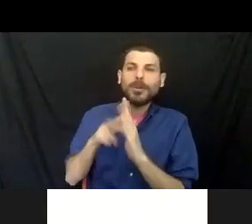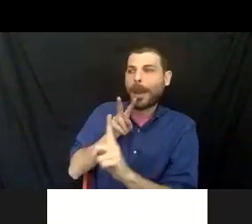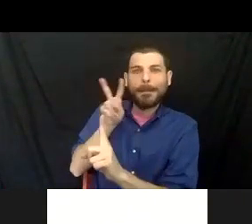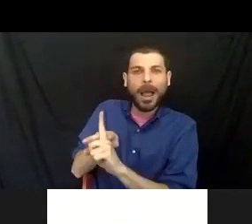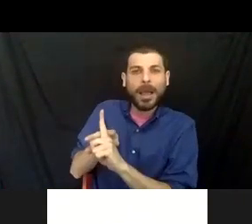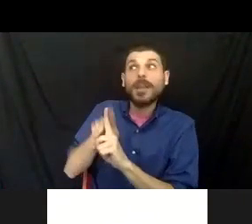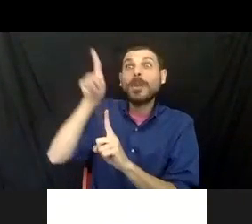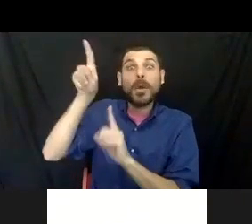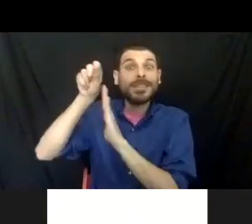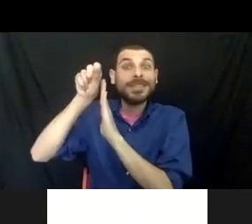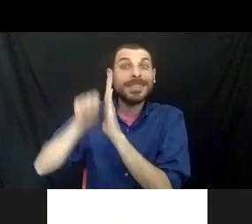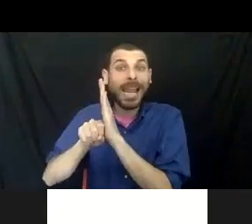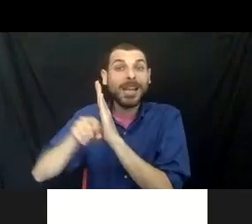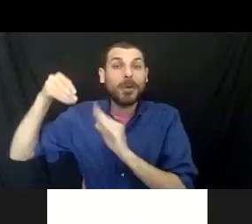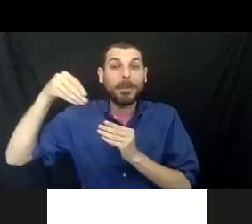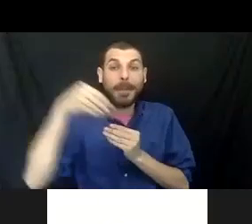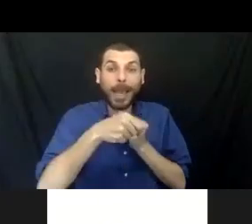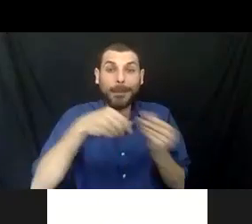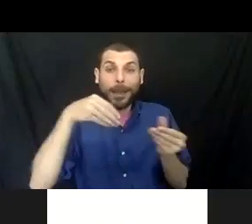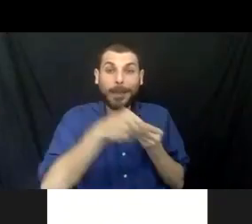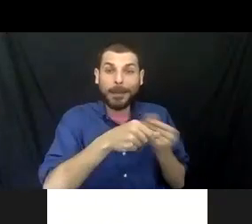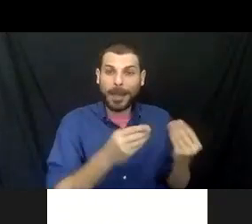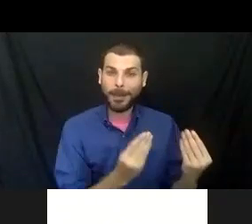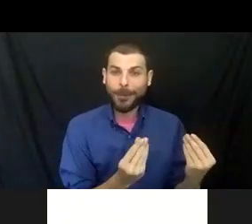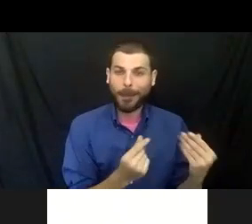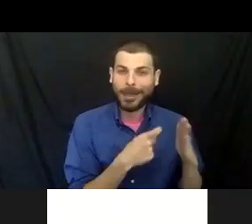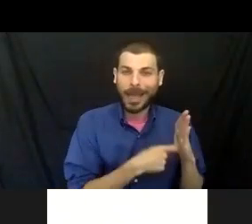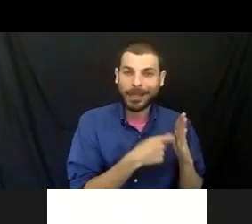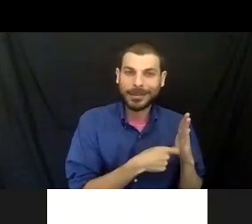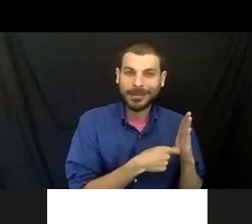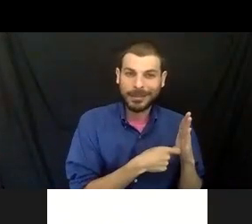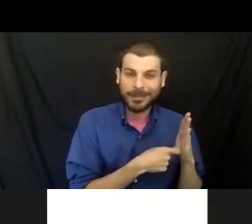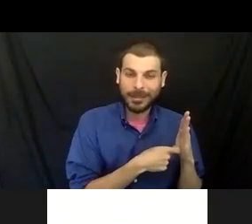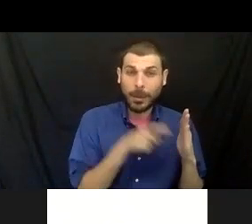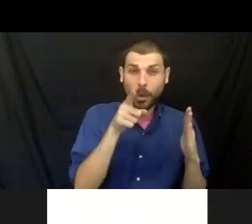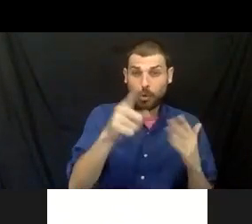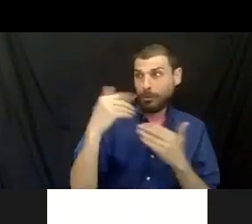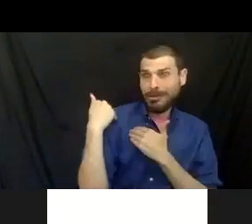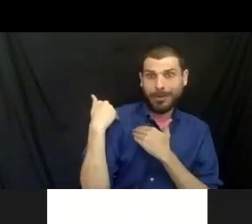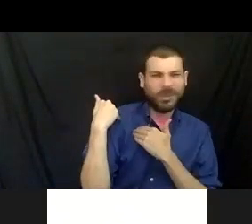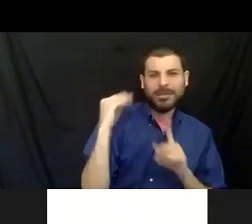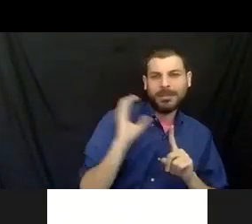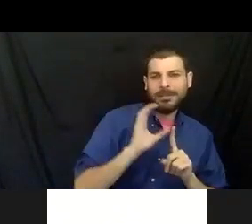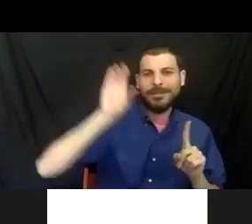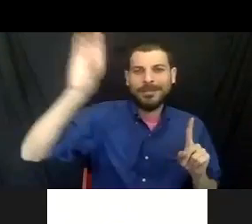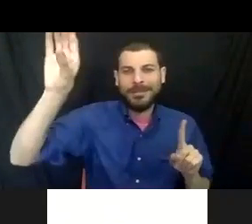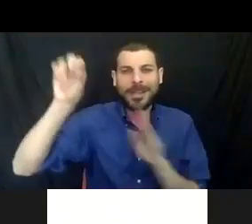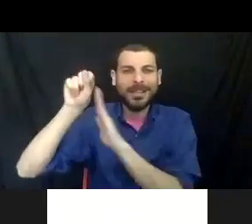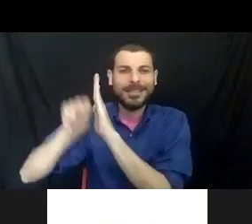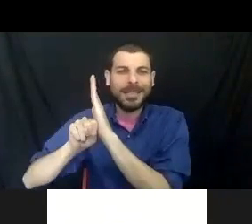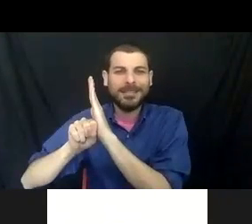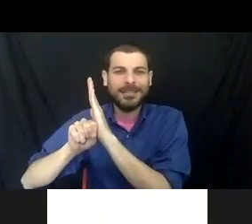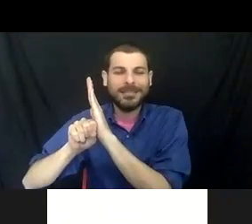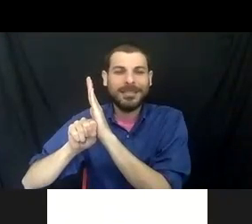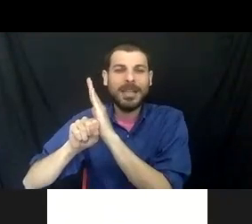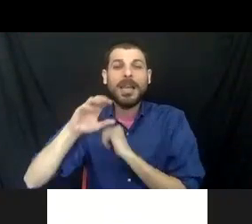then that money that the state uses to pay your property taxes also becomes kind of like a soft second, like